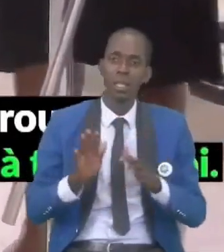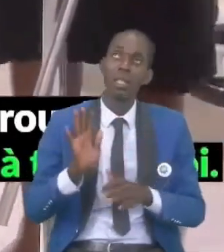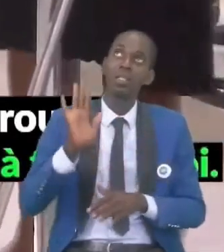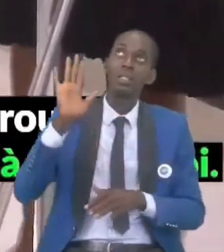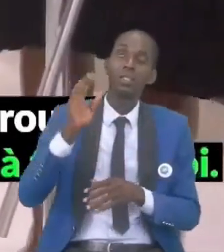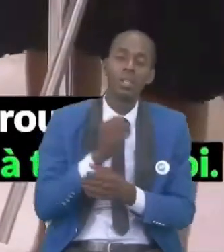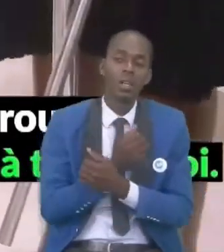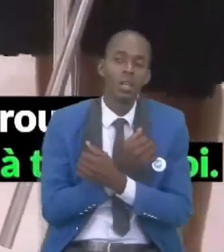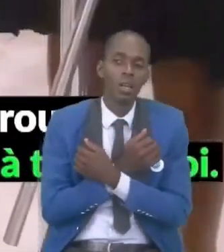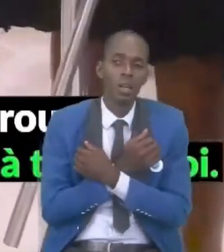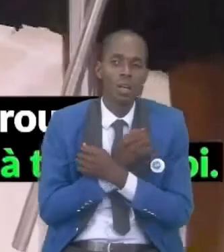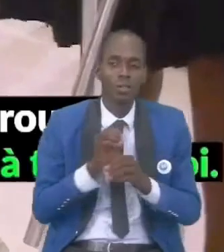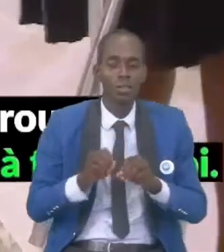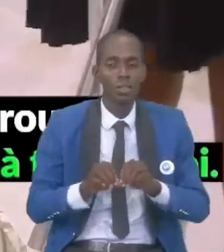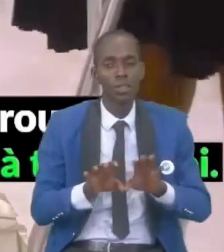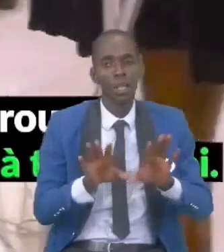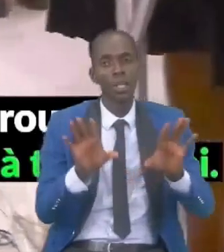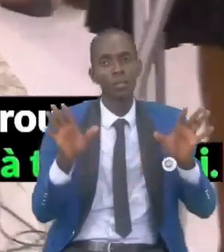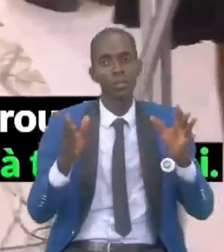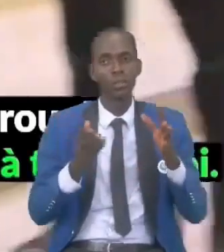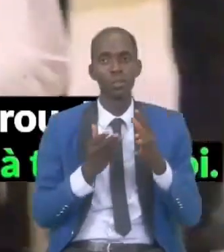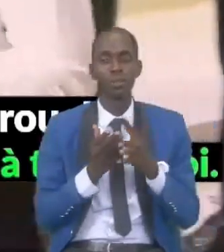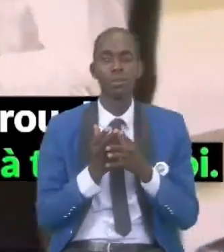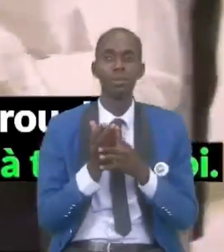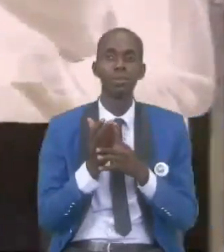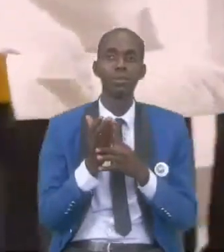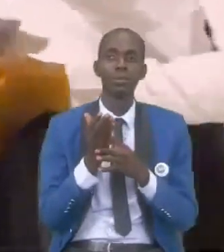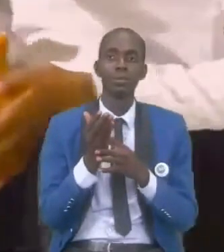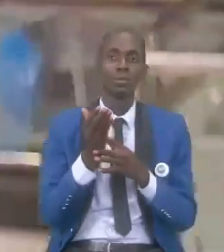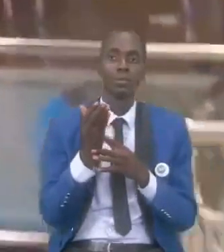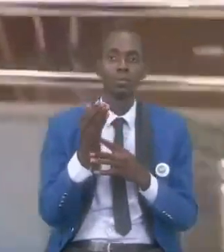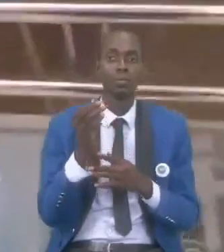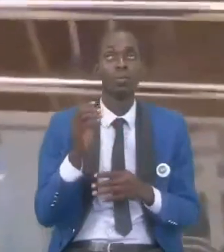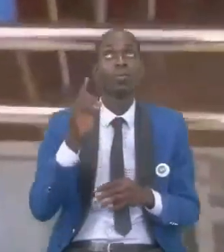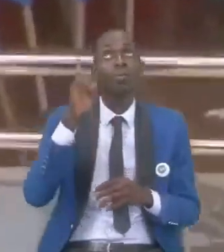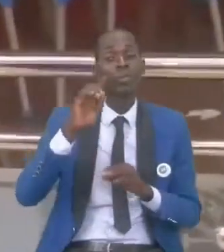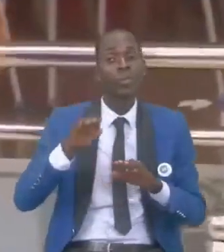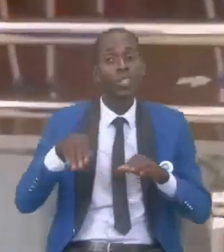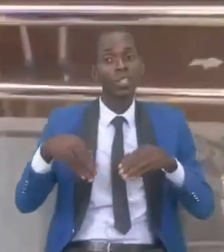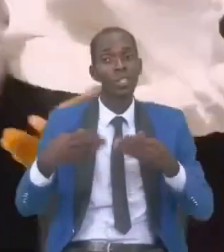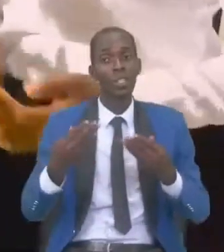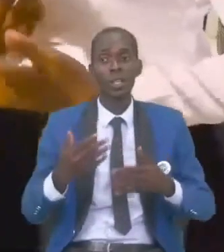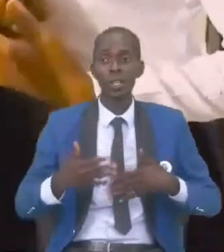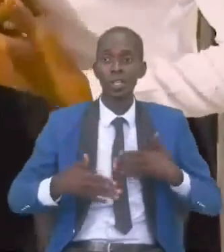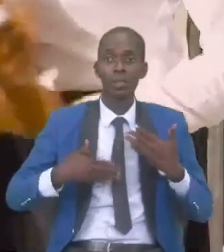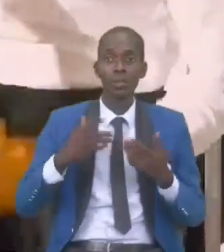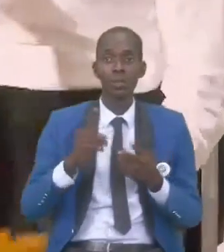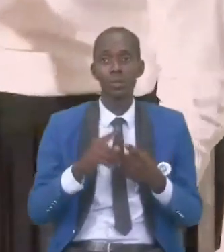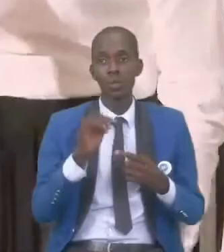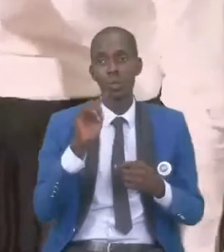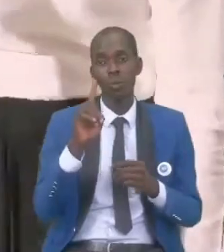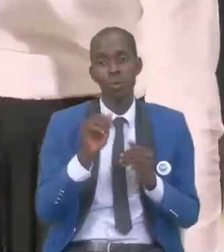his love shine through. He gives joy to